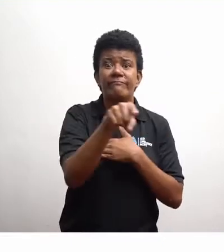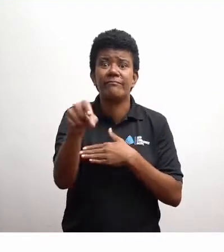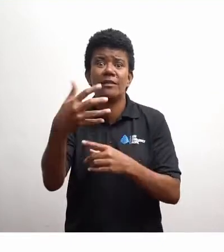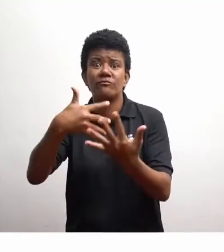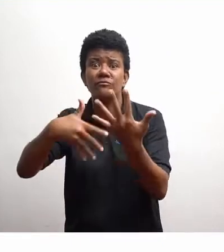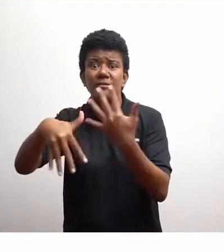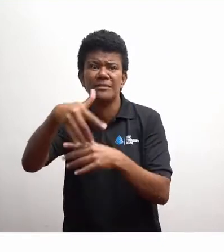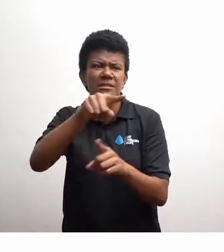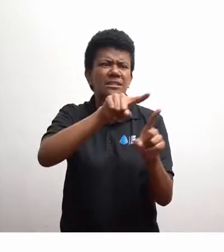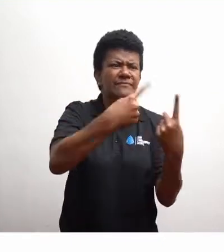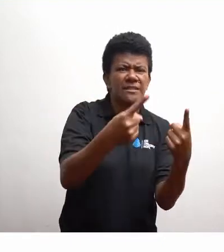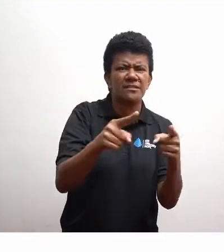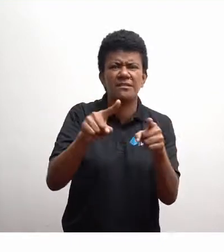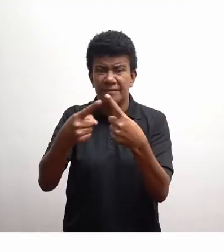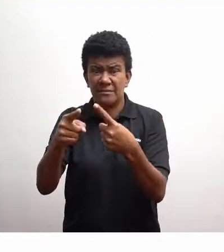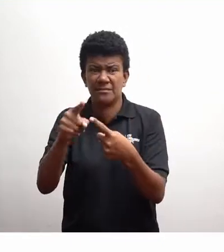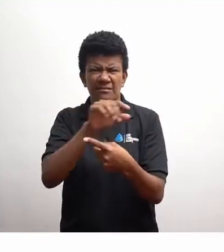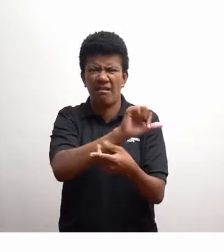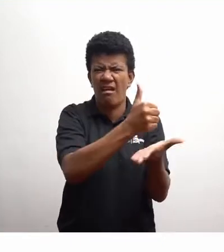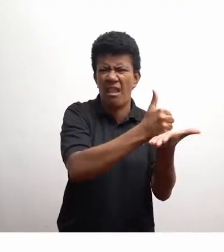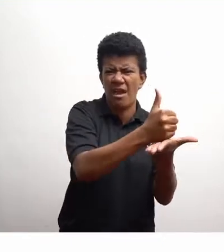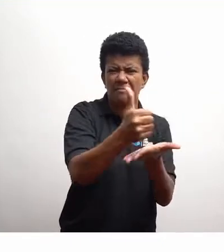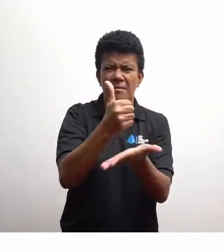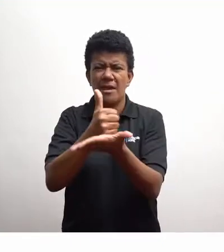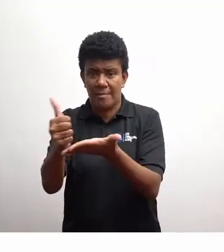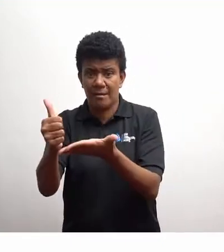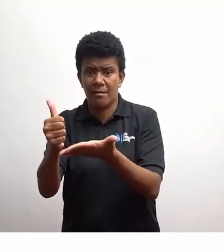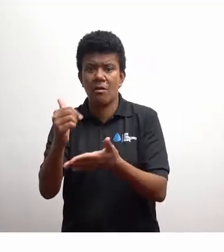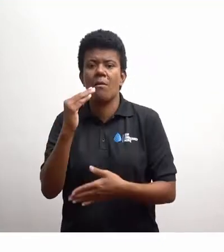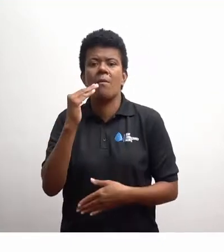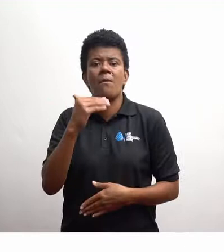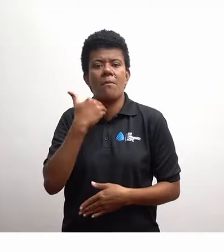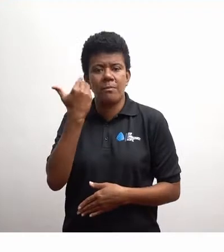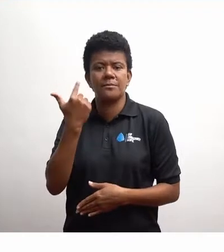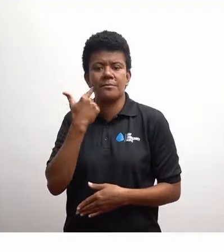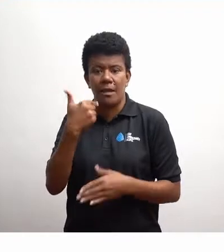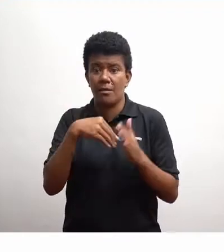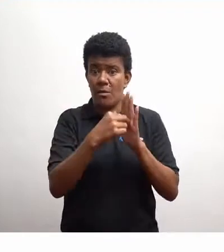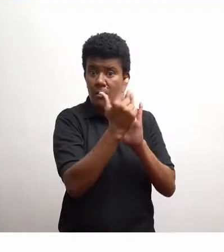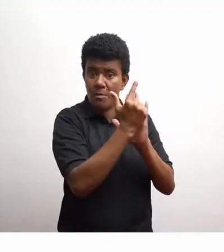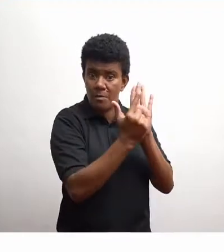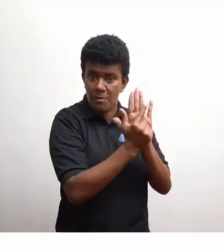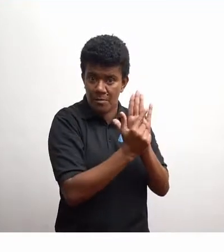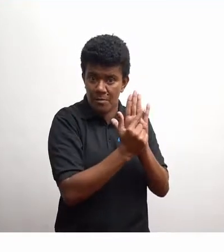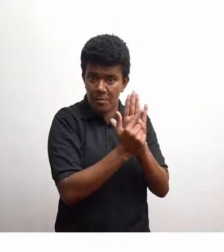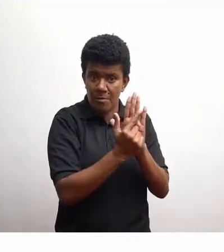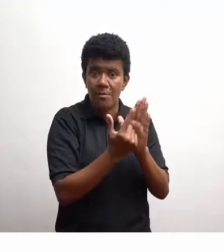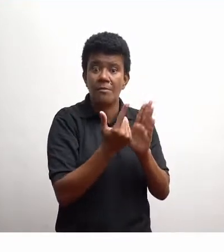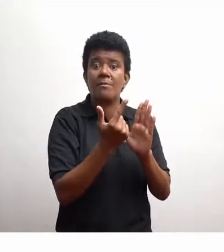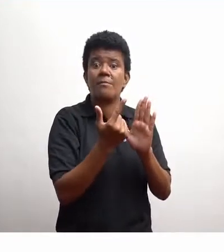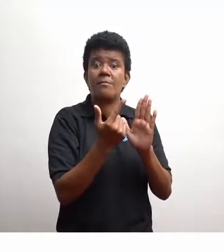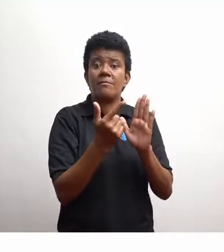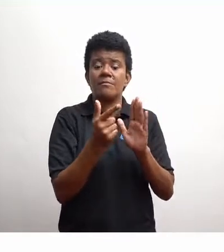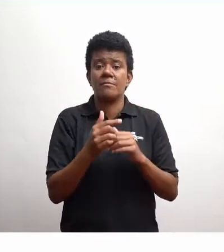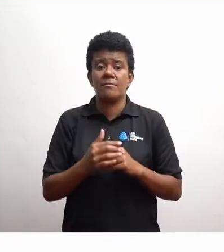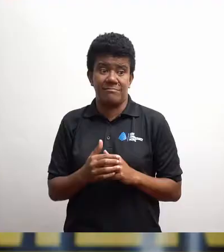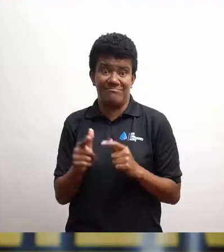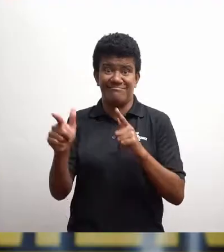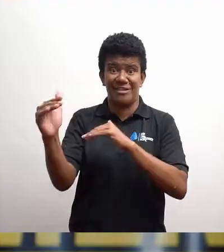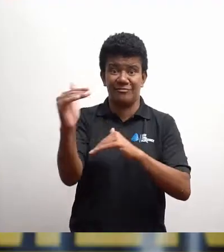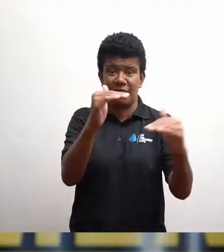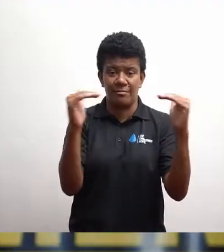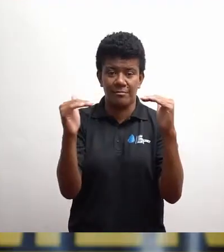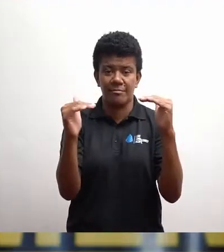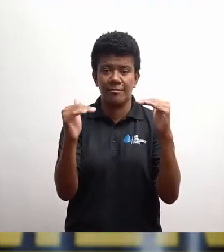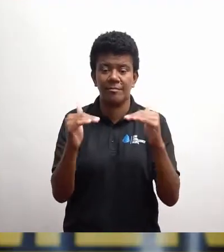law and in practice when we talk about any kind of law or justice work and any kind of human rights